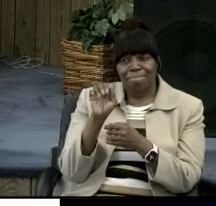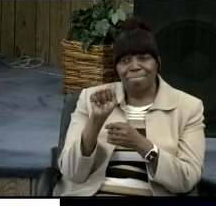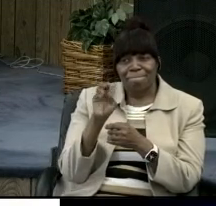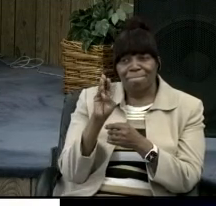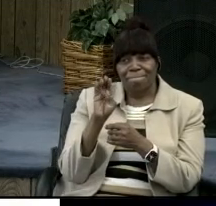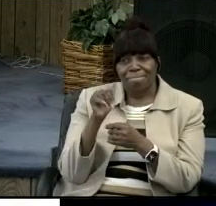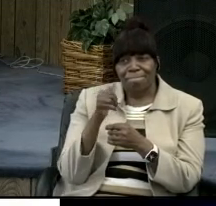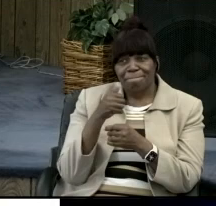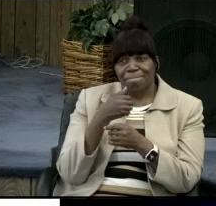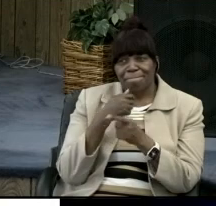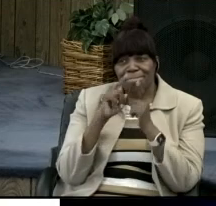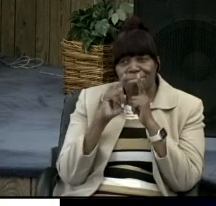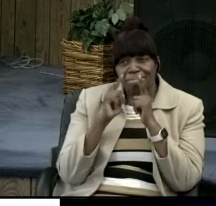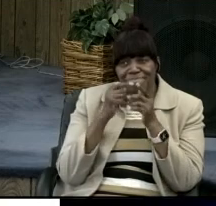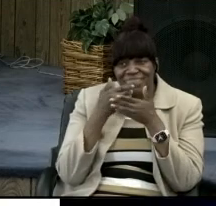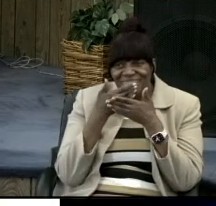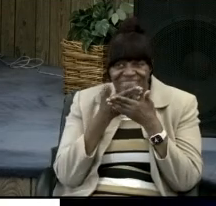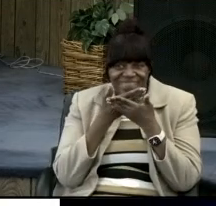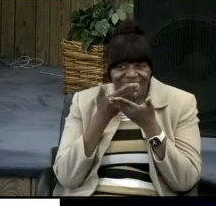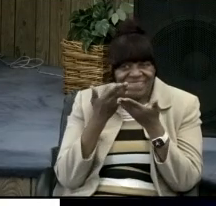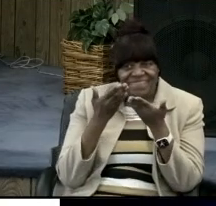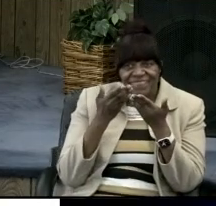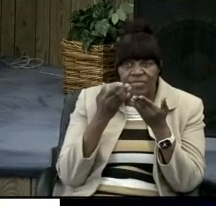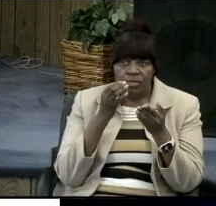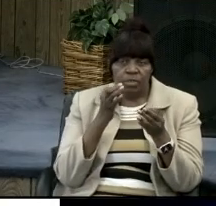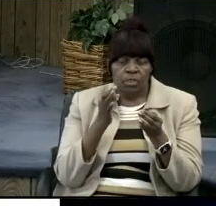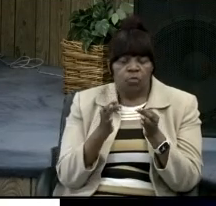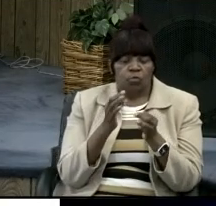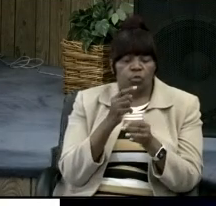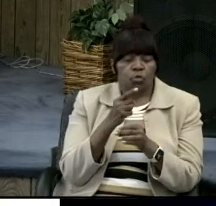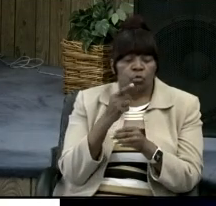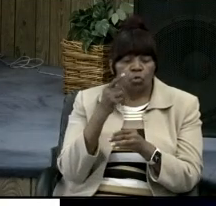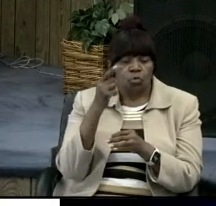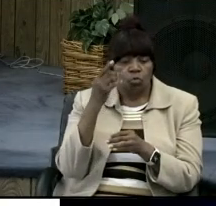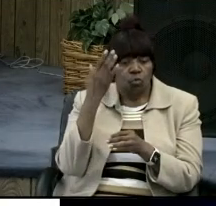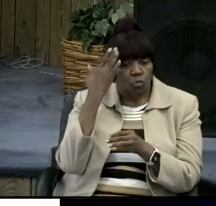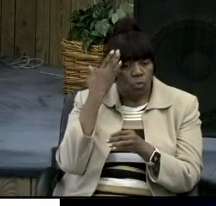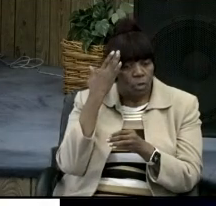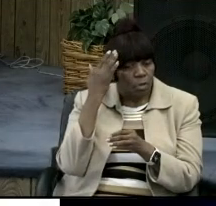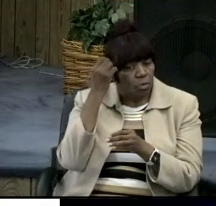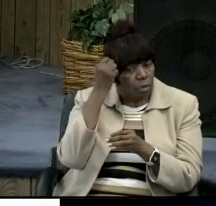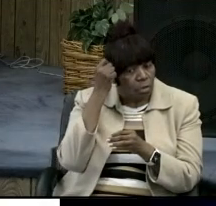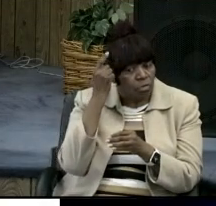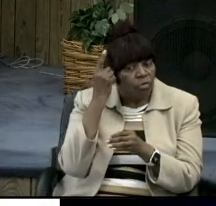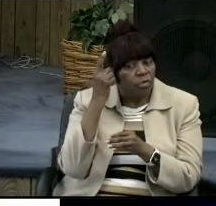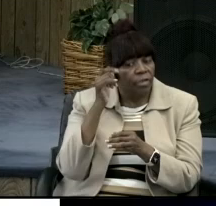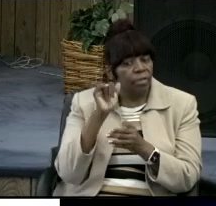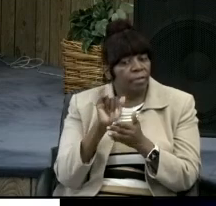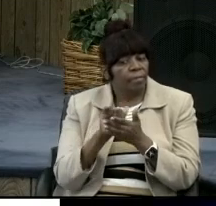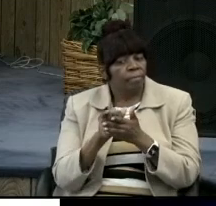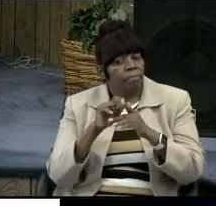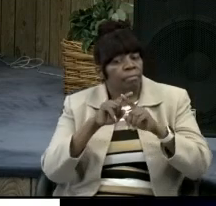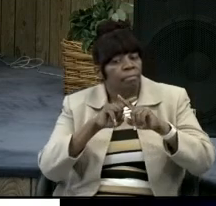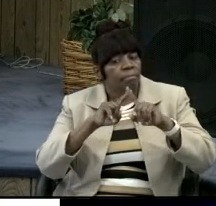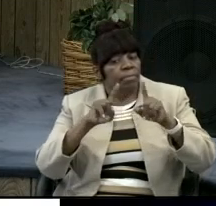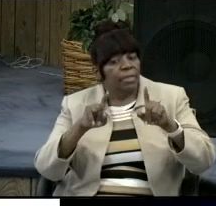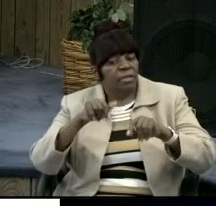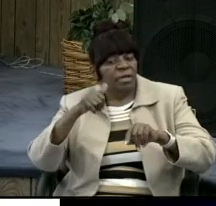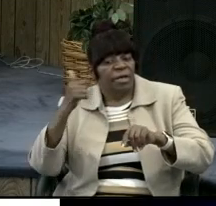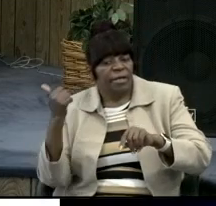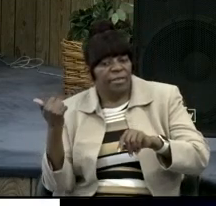mumbling like little babies. But even if you don't understand the words consciously, the other part of your